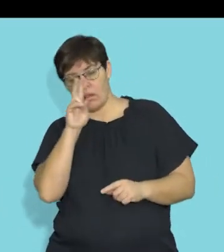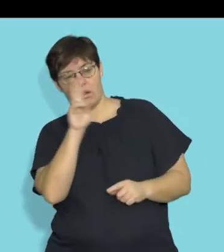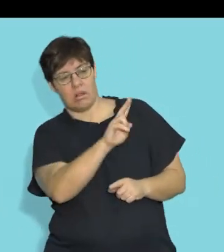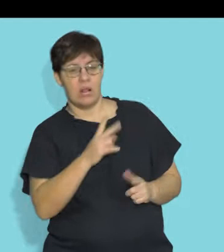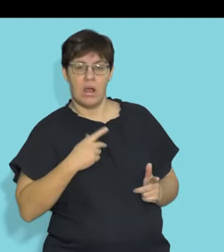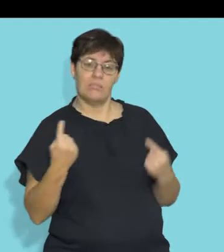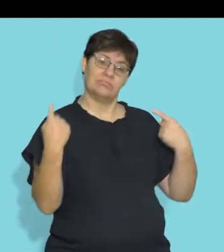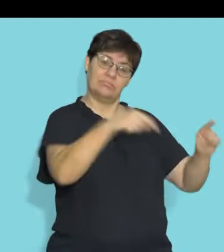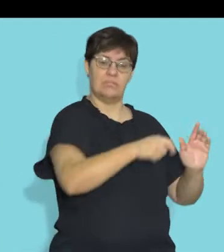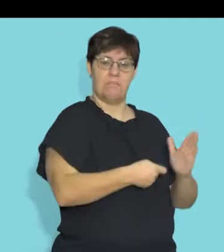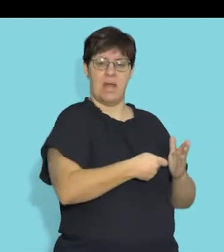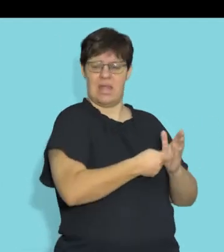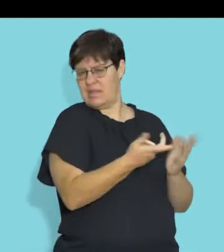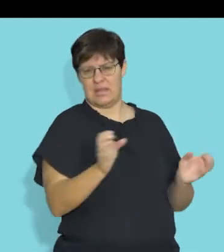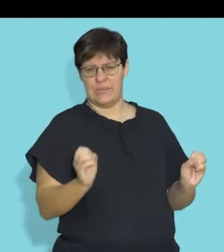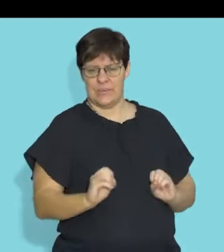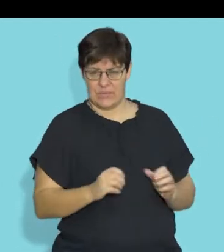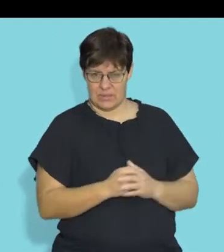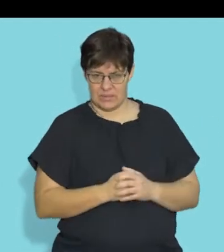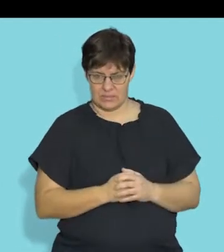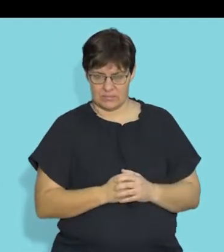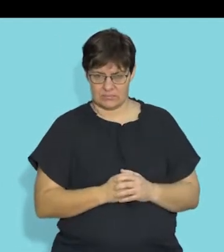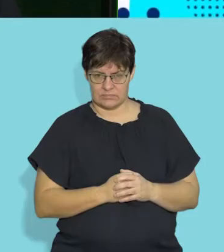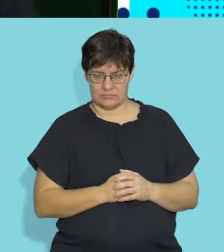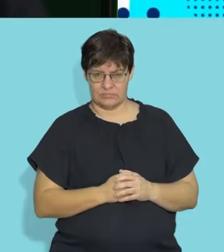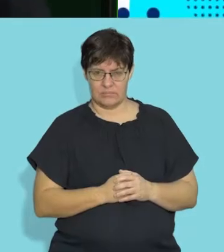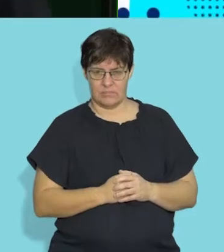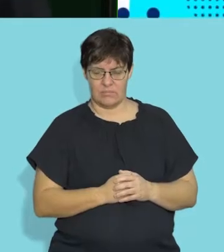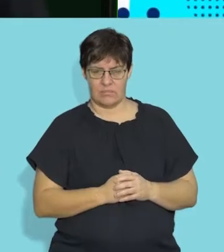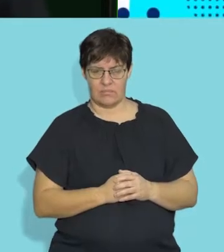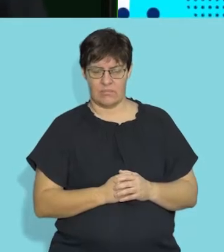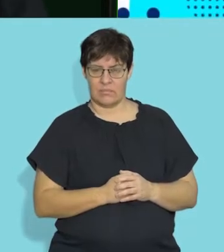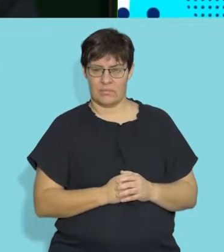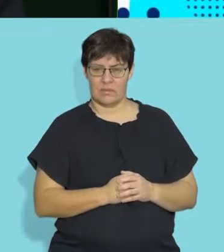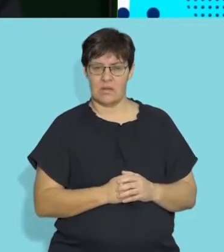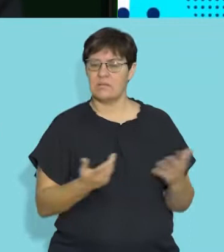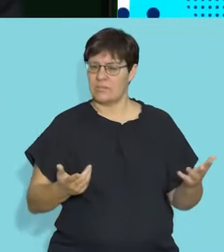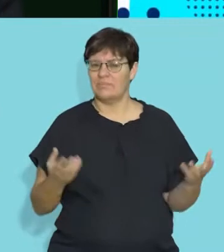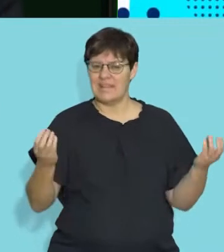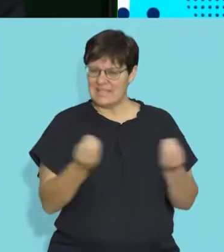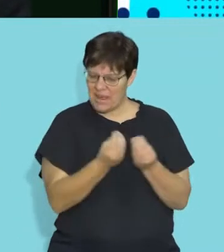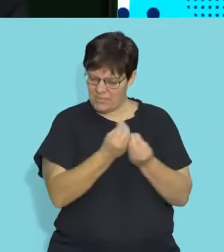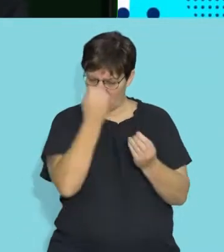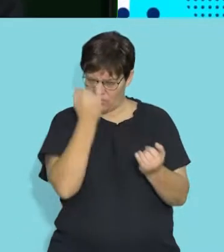results. Clearly, you can see that. So it means that there's something wrong